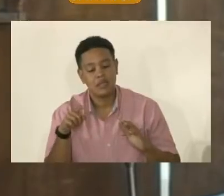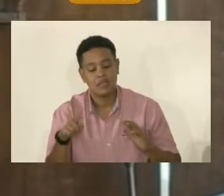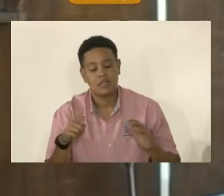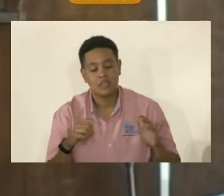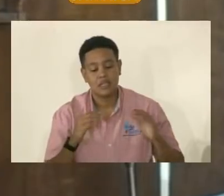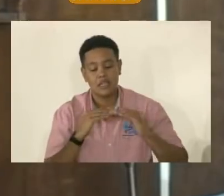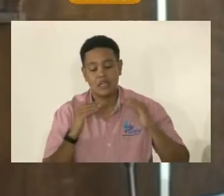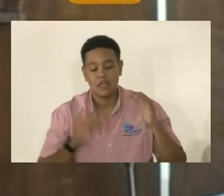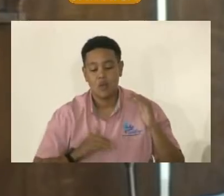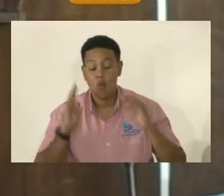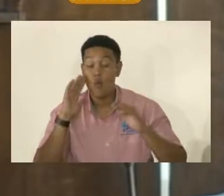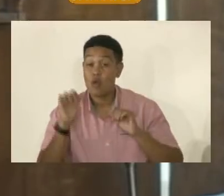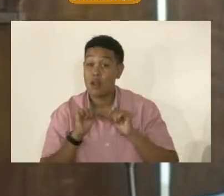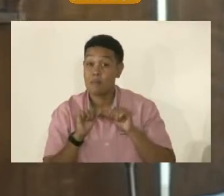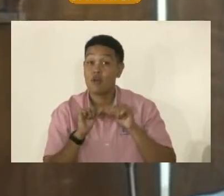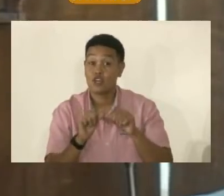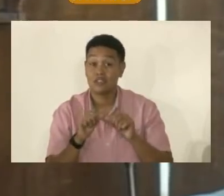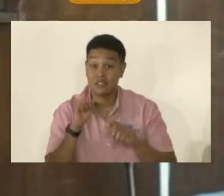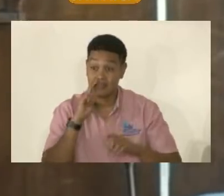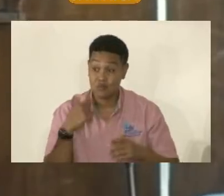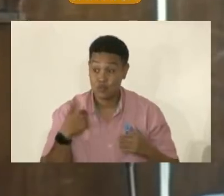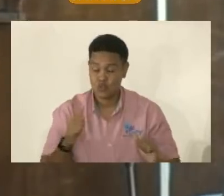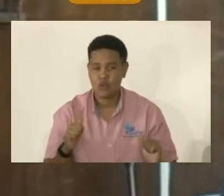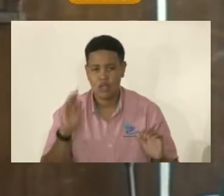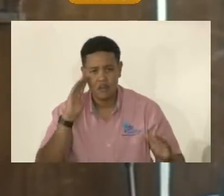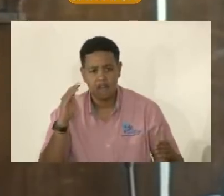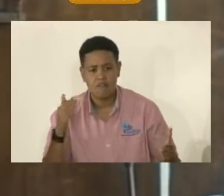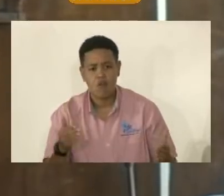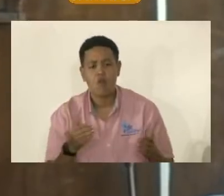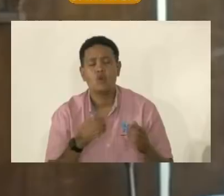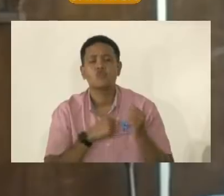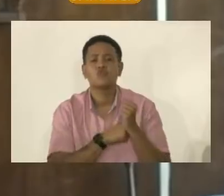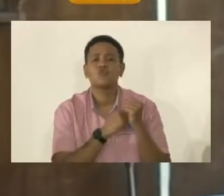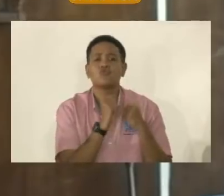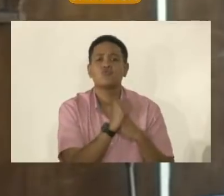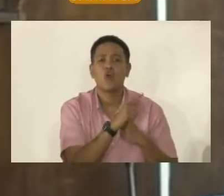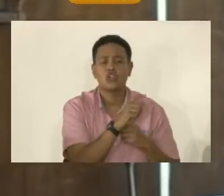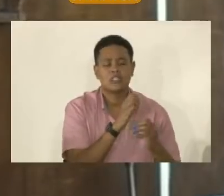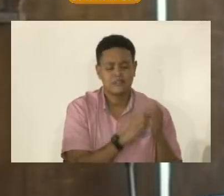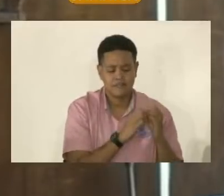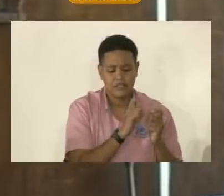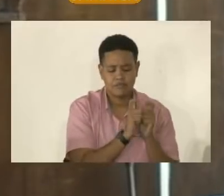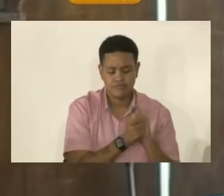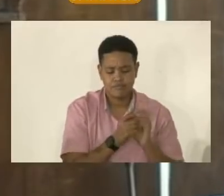persist unless we fundamentally address some of the structural weaknesses in the economy.